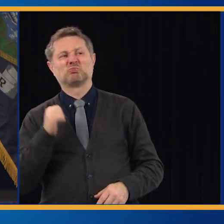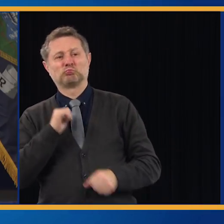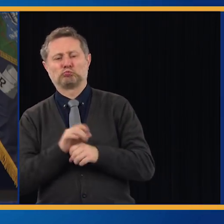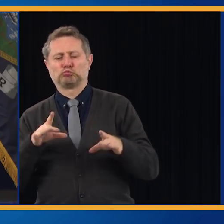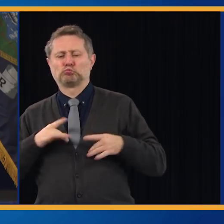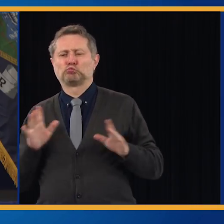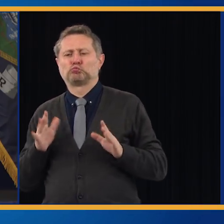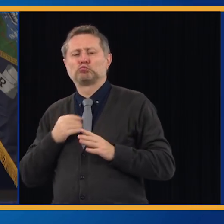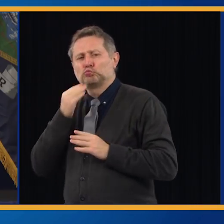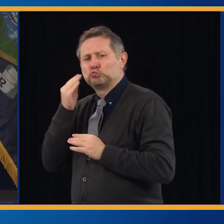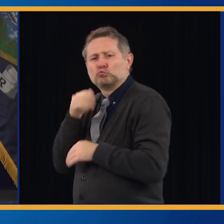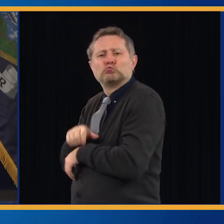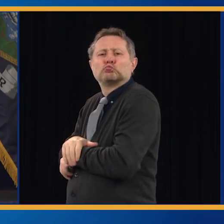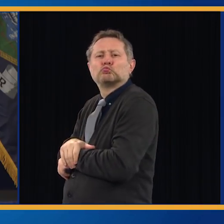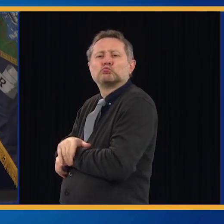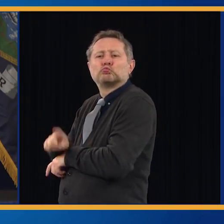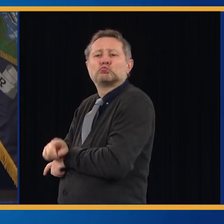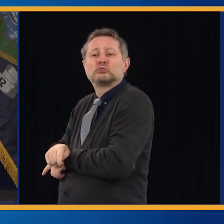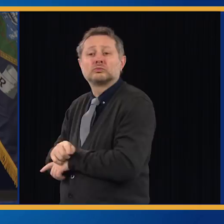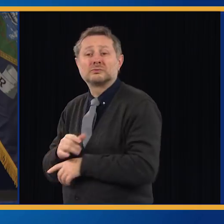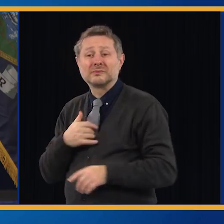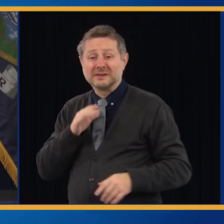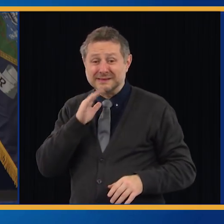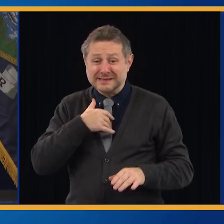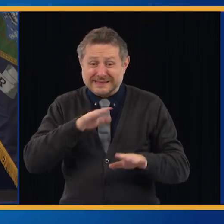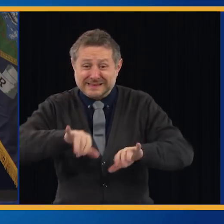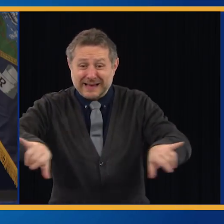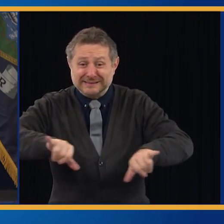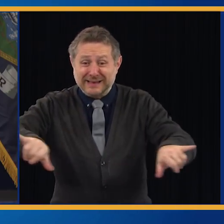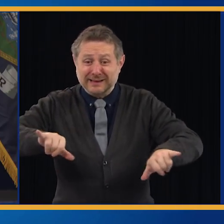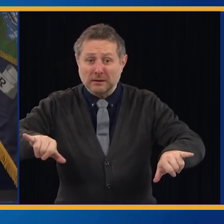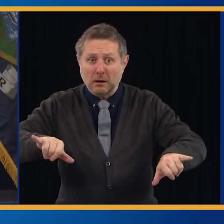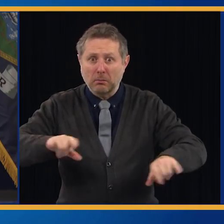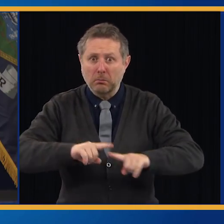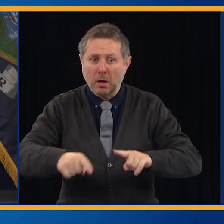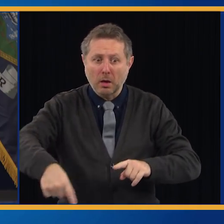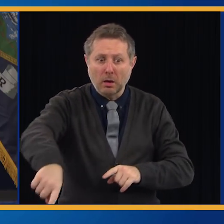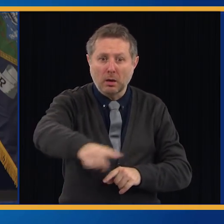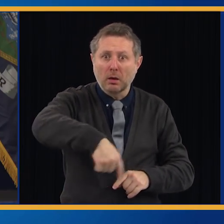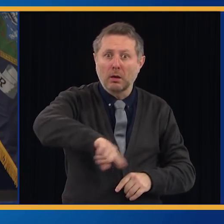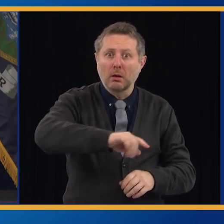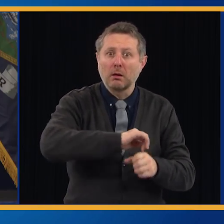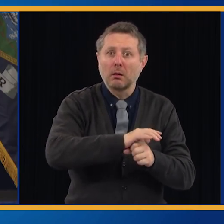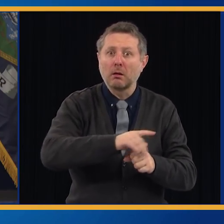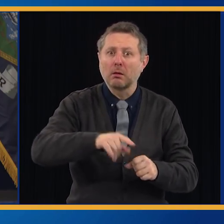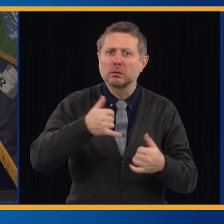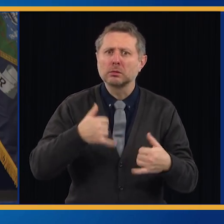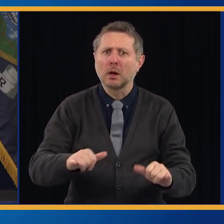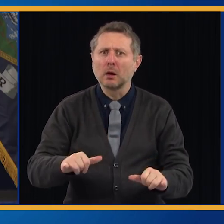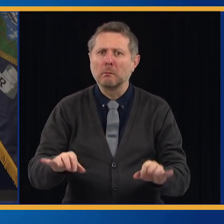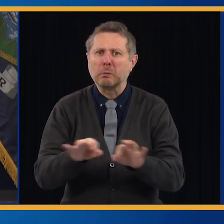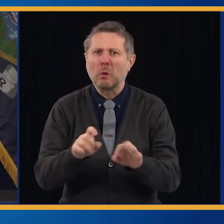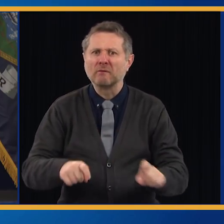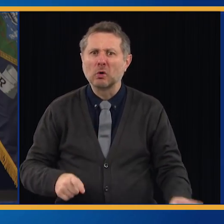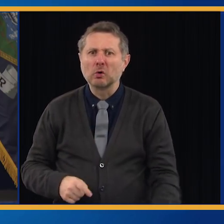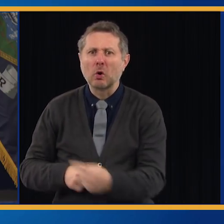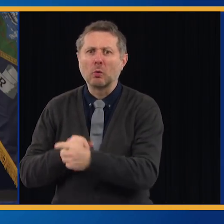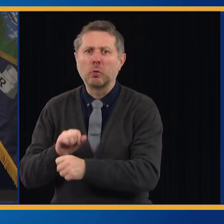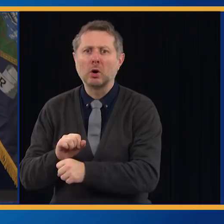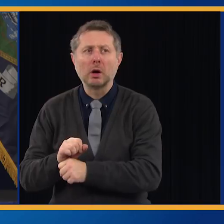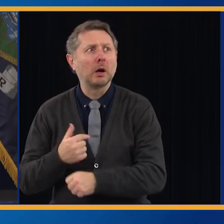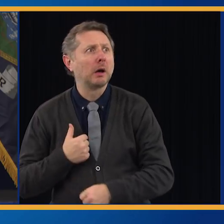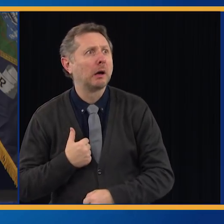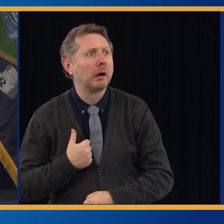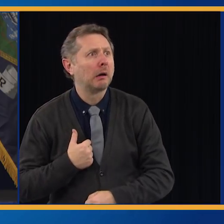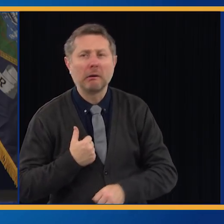You communicated so effectively the fear of the virus that the essential workers say, yeah, if everybody's